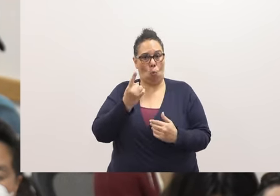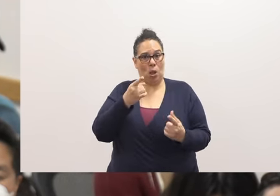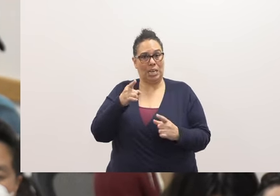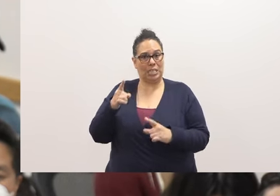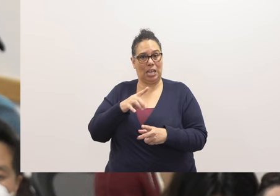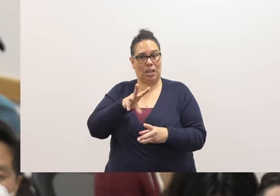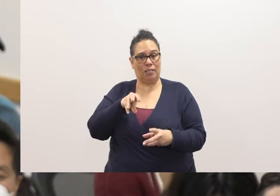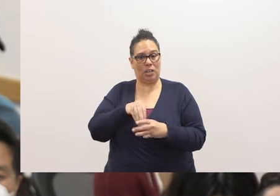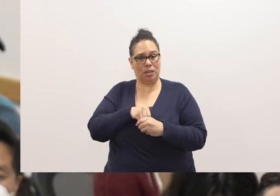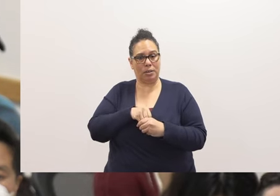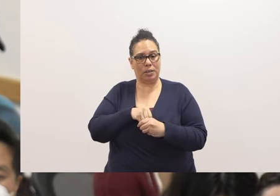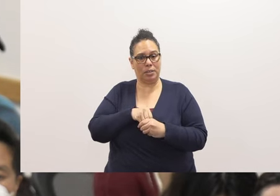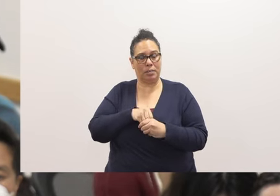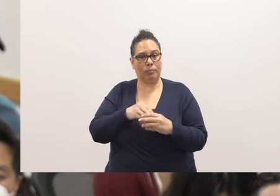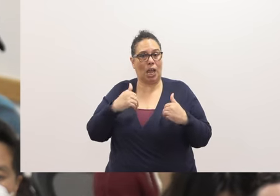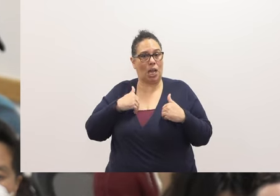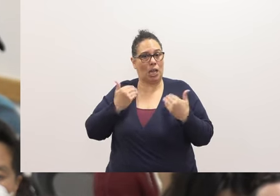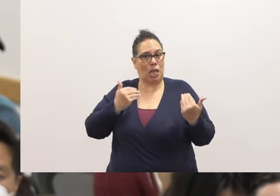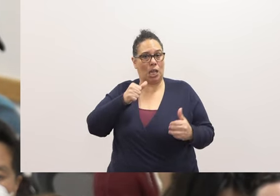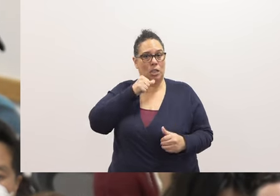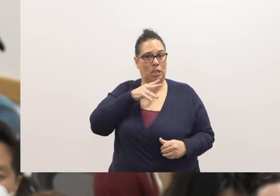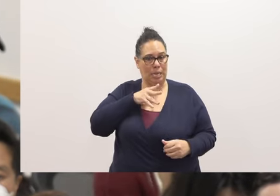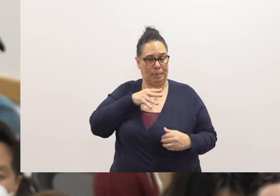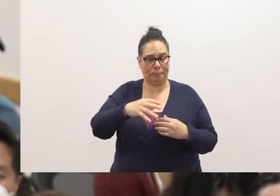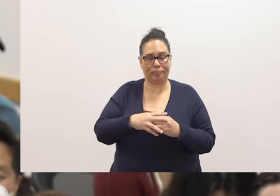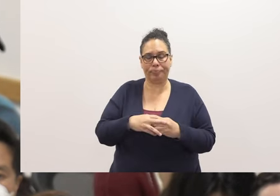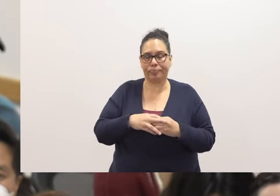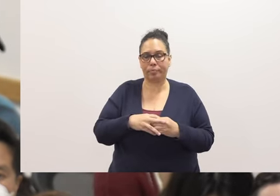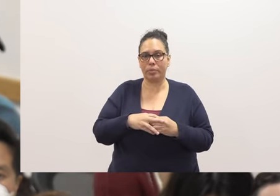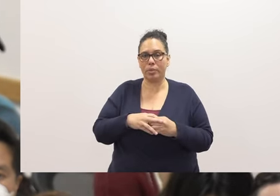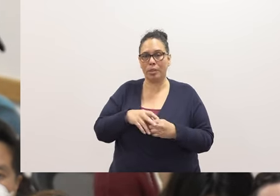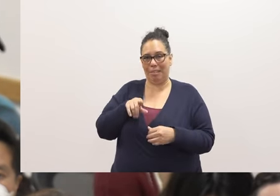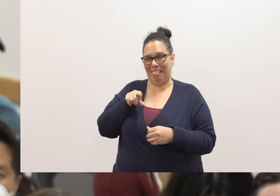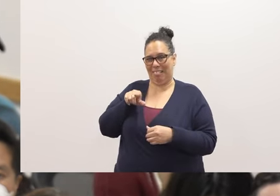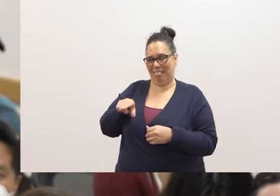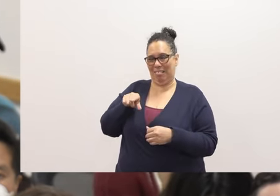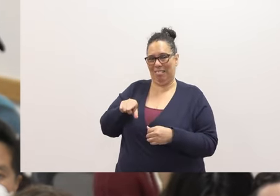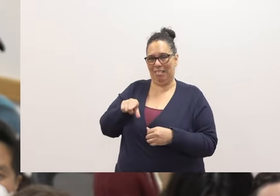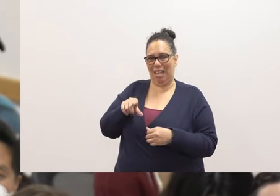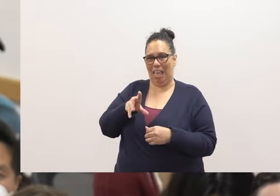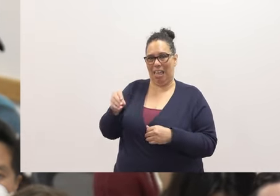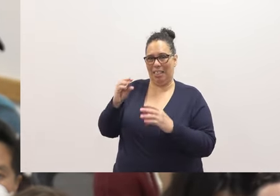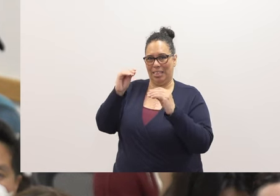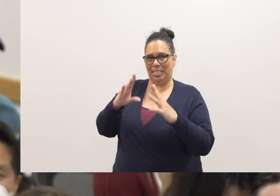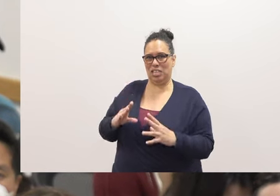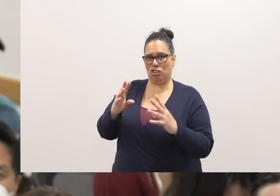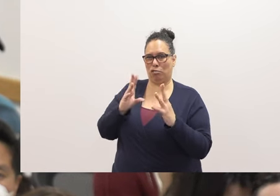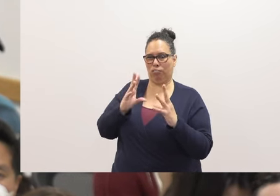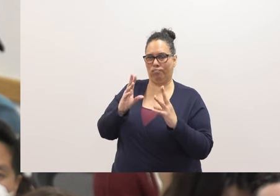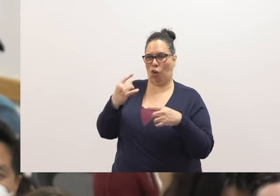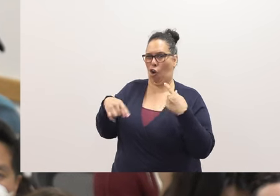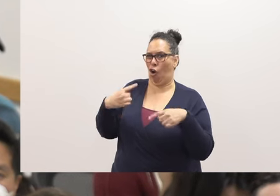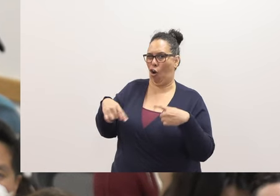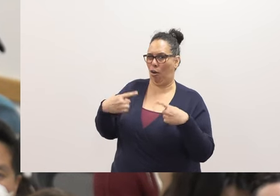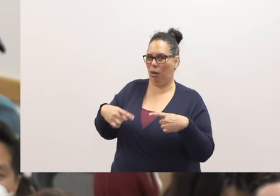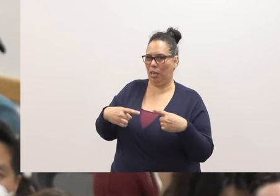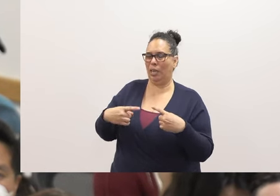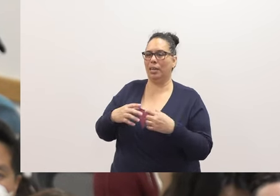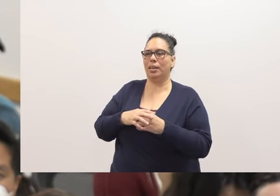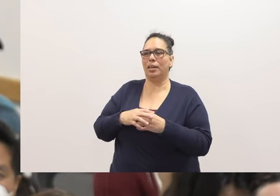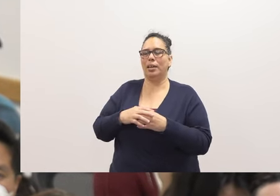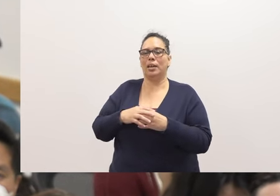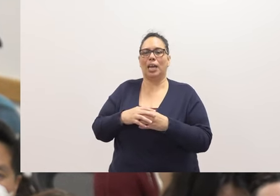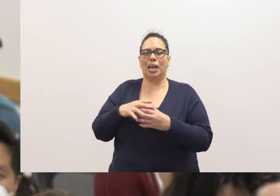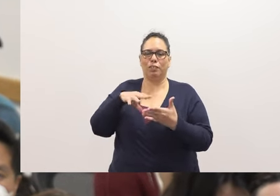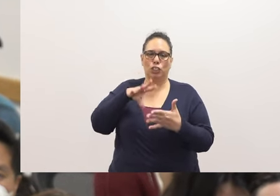involved a young lady. This young lady, her and the teacher went back and forth. Involving in the incident